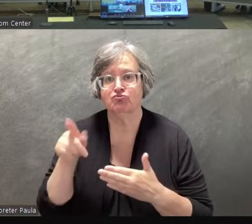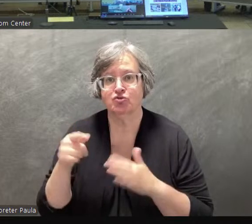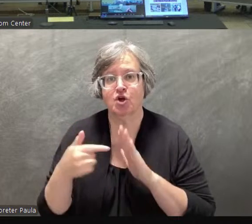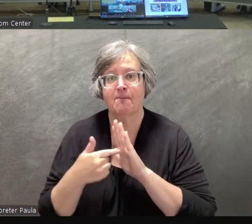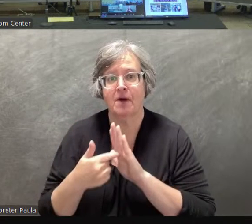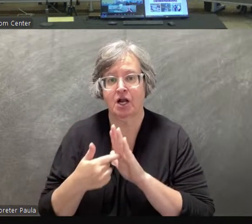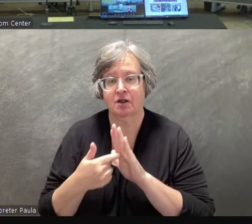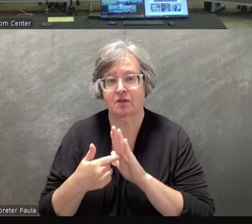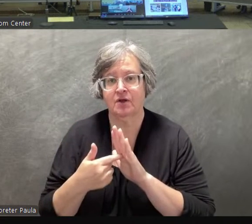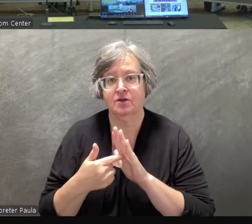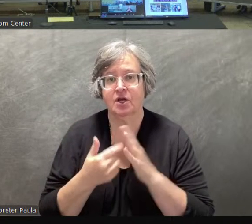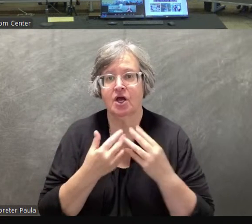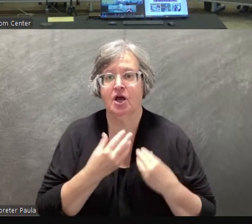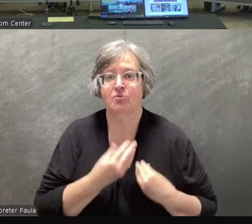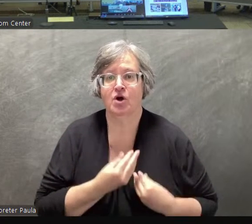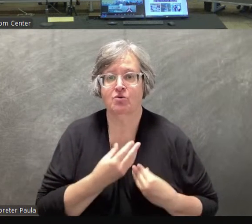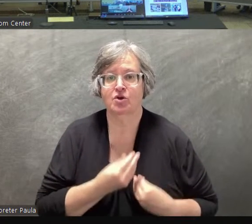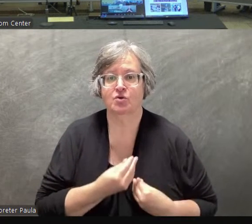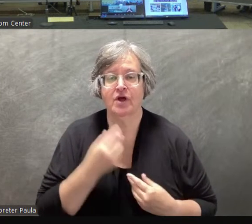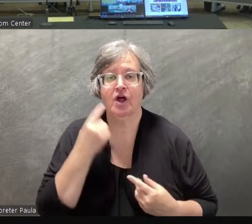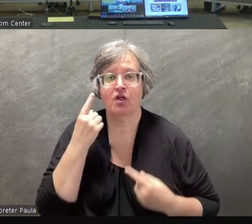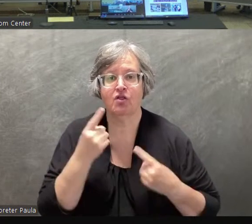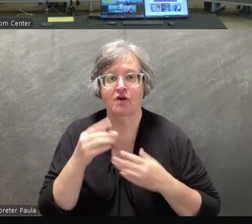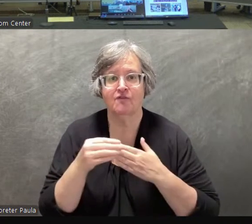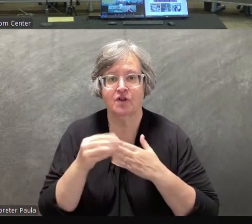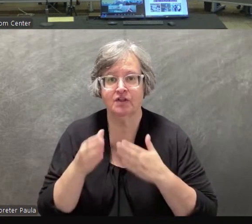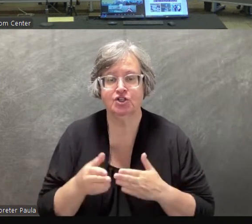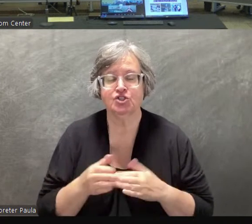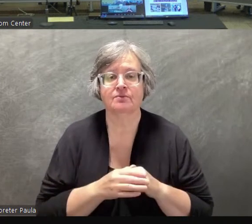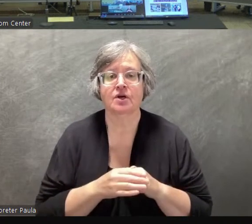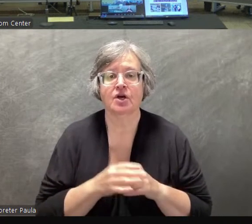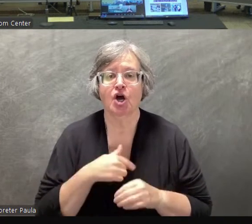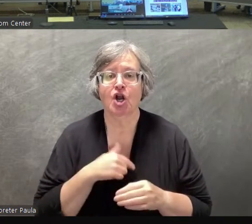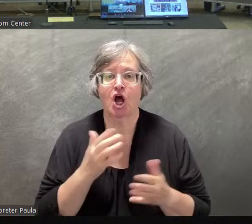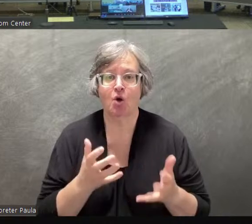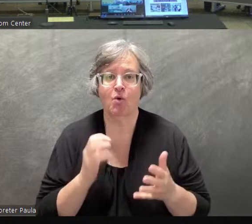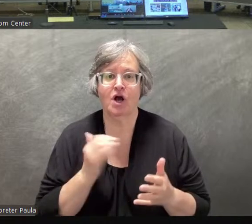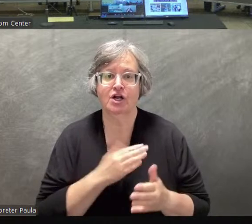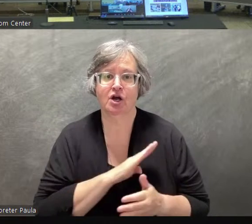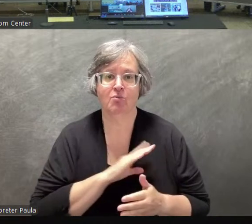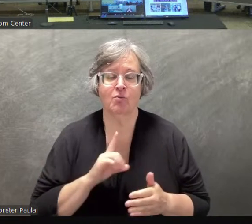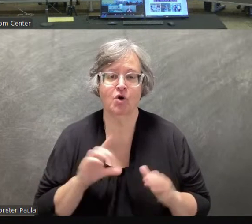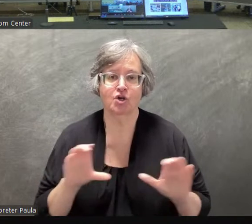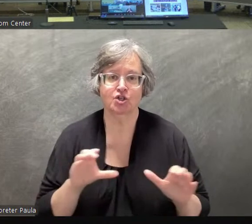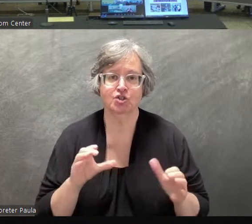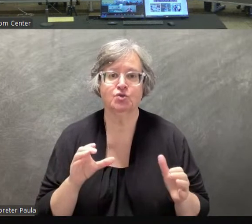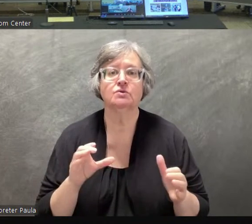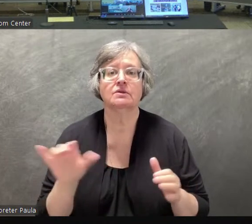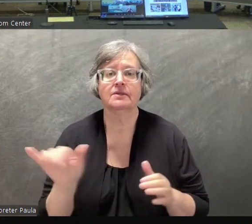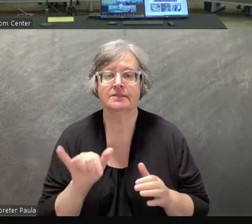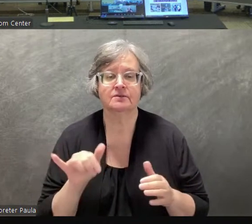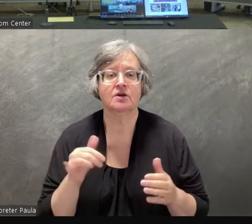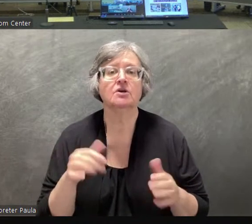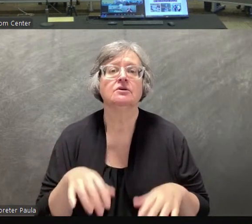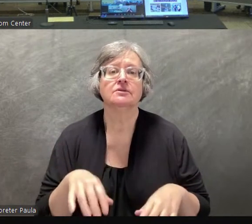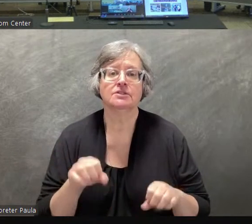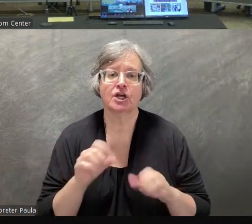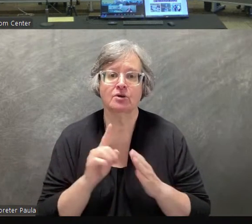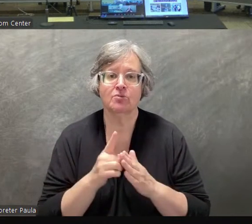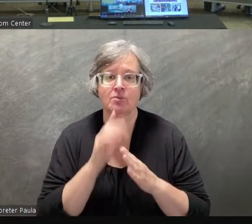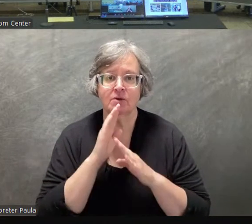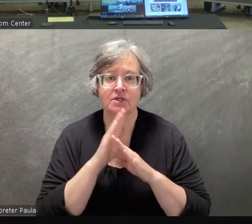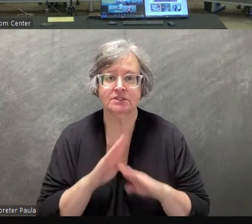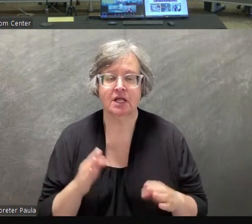modeling empathetic and thoughtful leadership, and would like our board to do the same by taking a moment of silence at